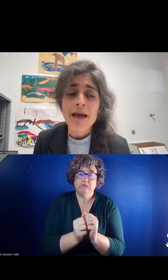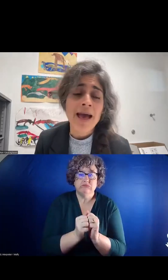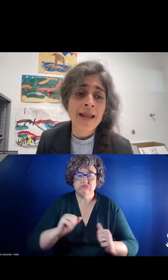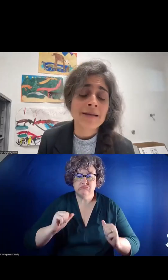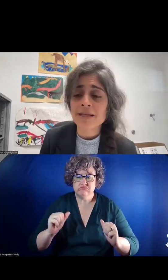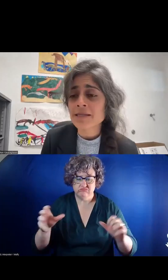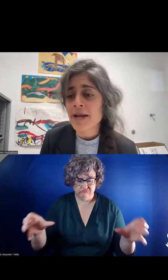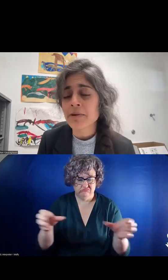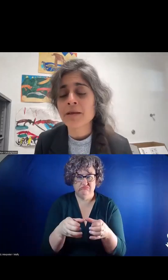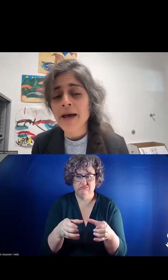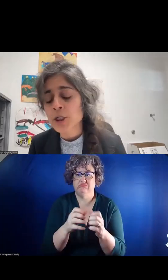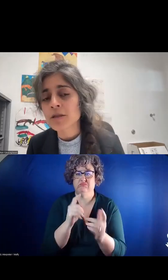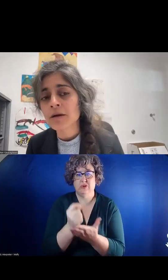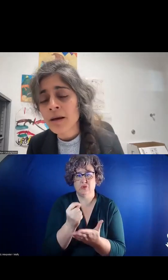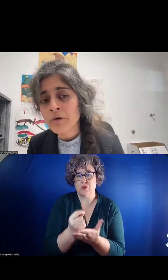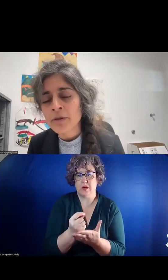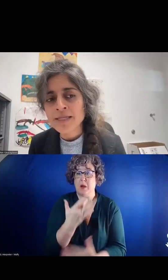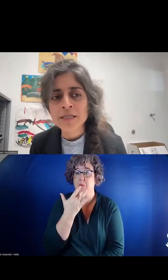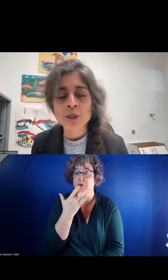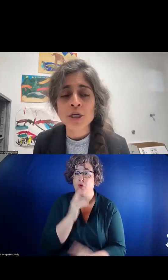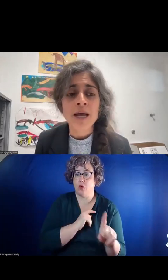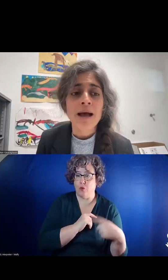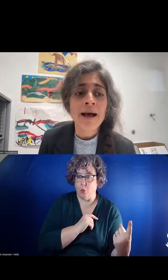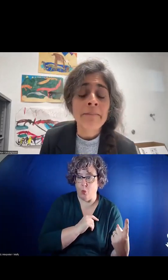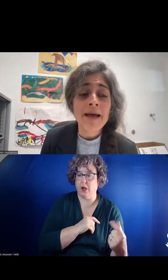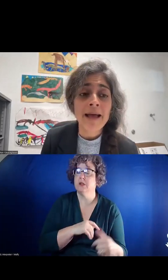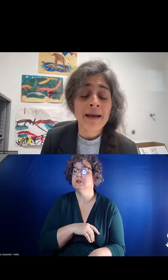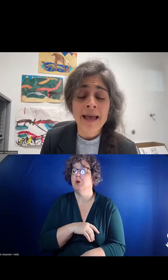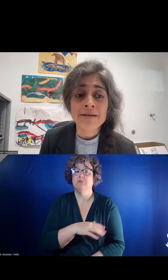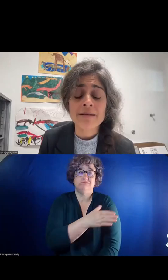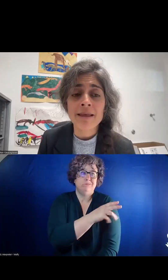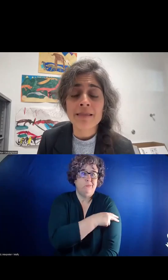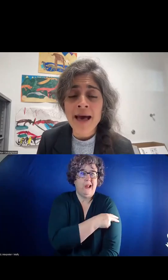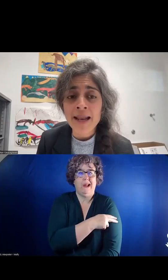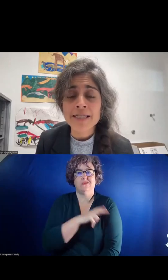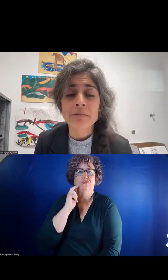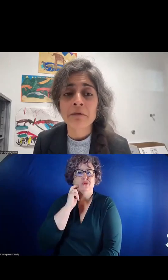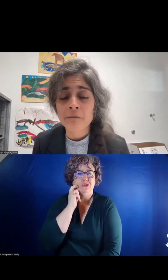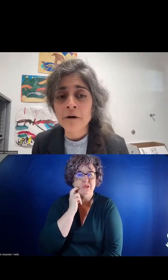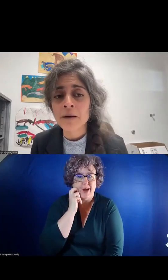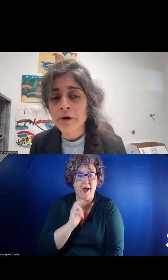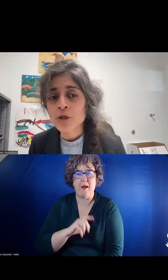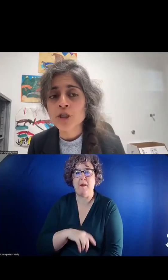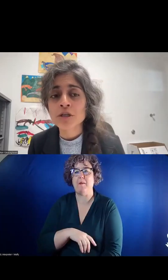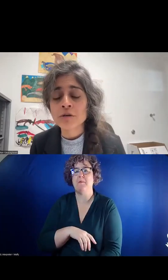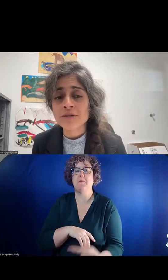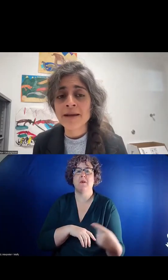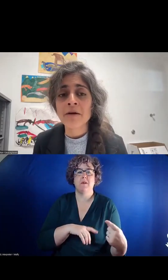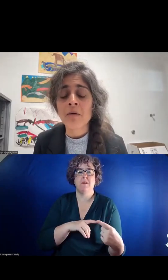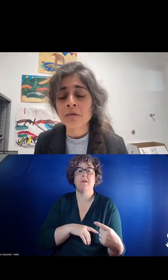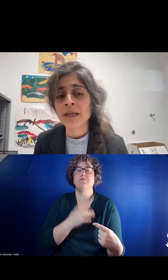together, and this might be the patch and the gum or lozenge, and that is the preferred approach